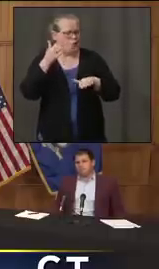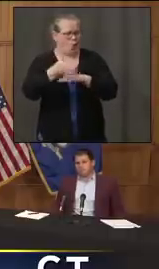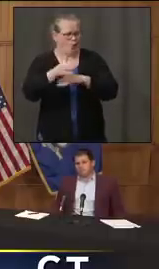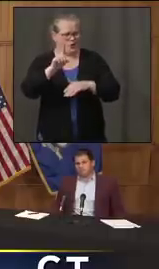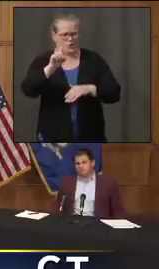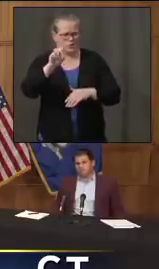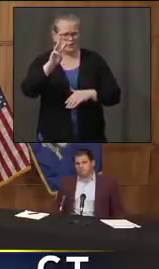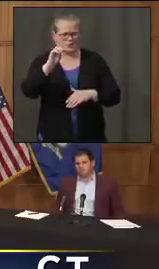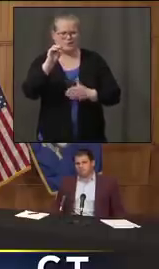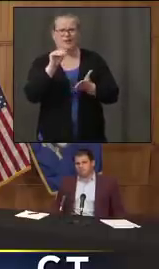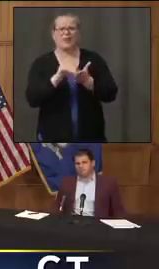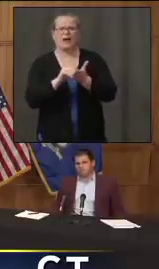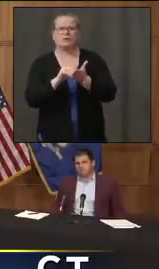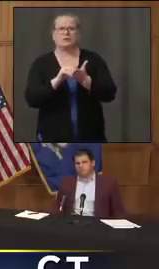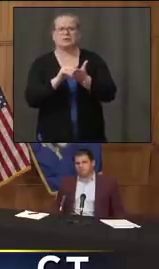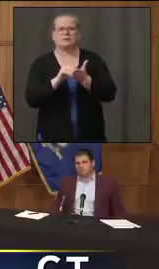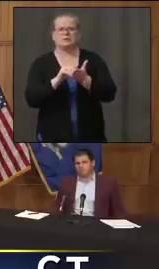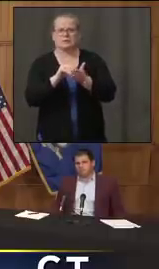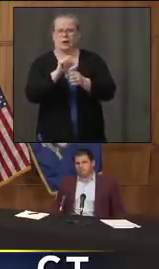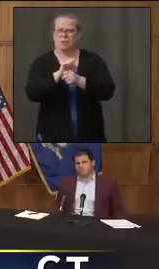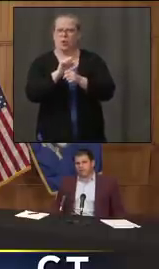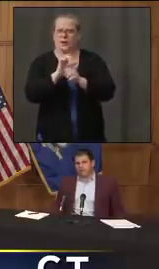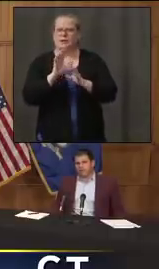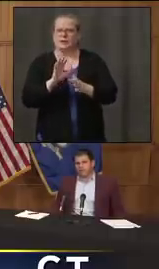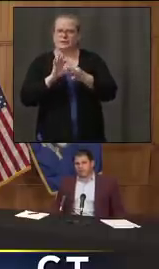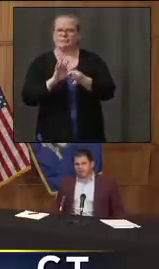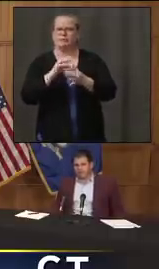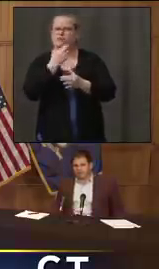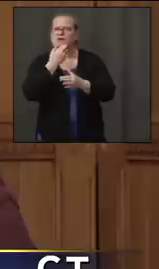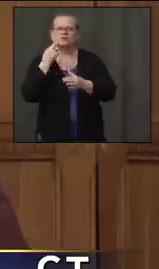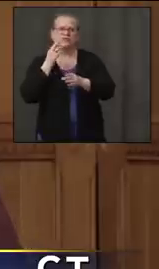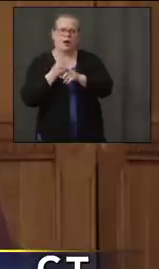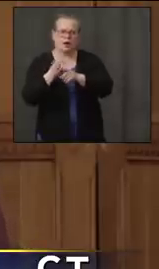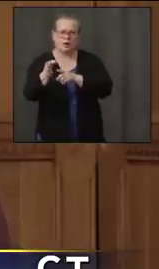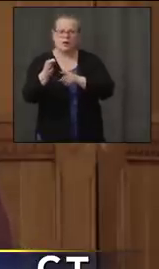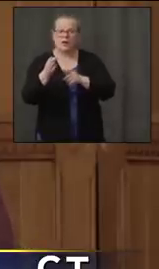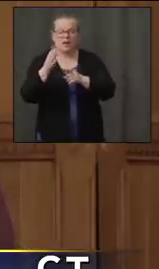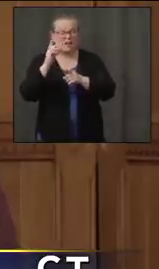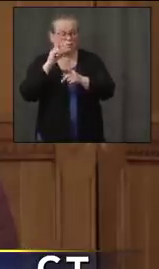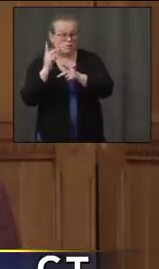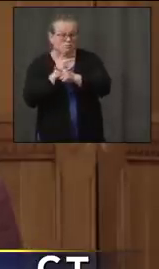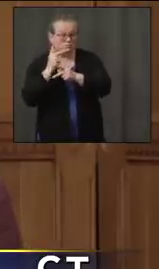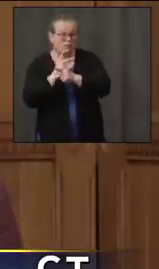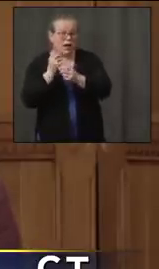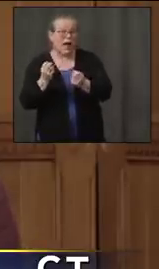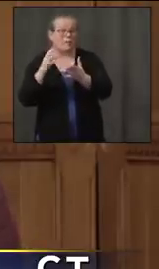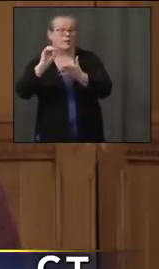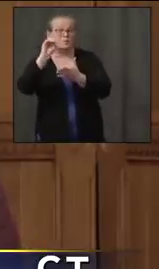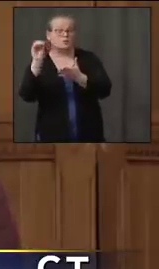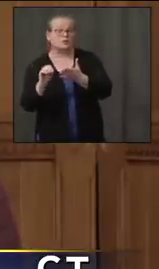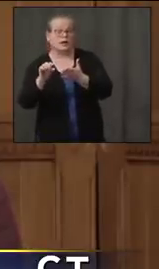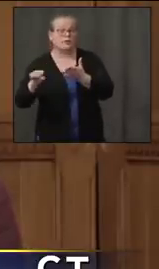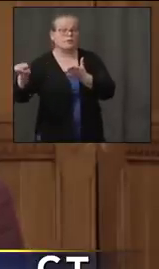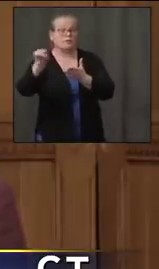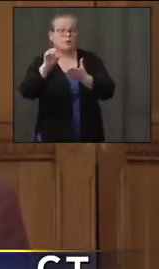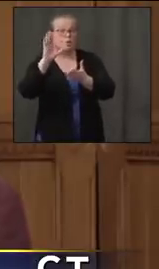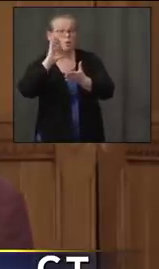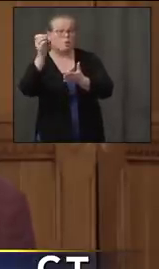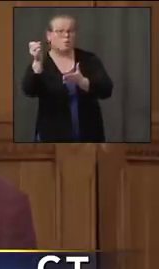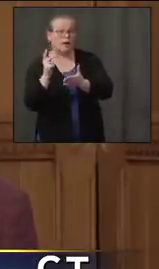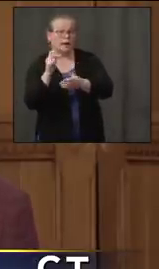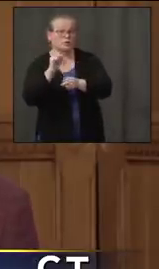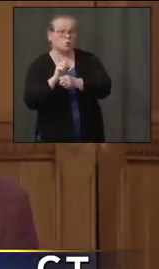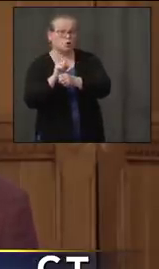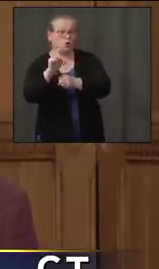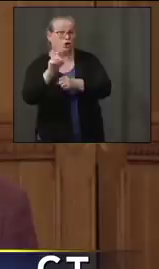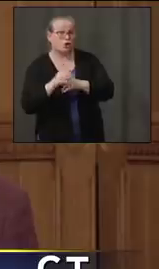will be coming back to work in this first phase? So it's a great question, and we've looked extensively at the unemployment claims data. But as the